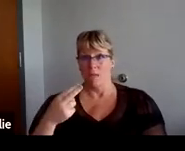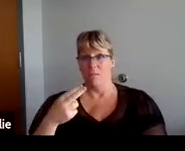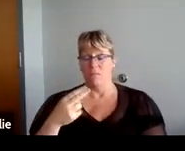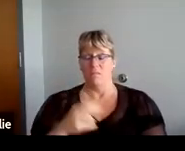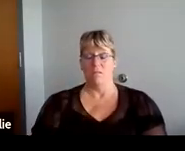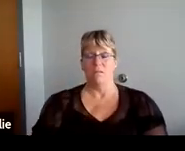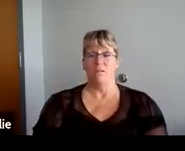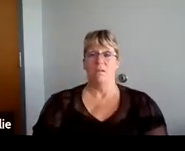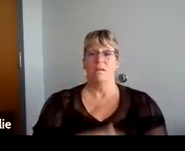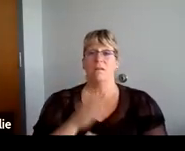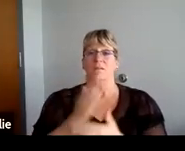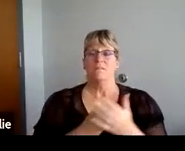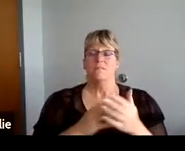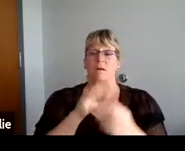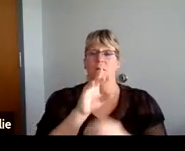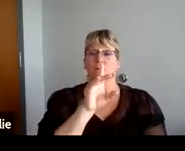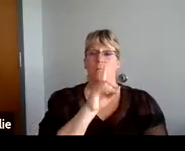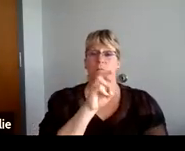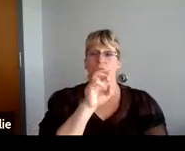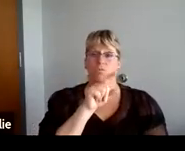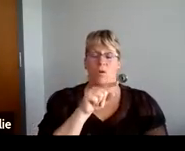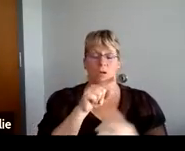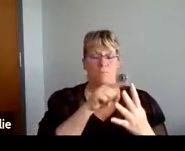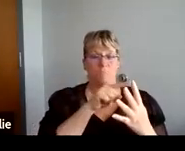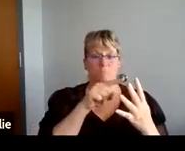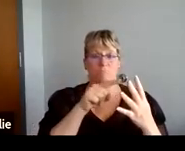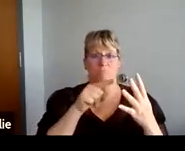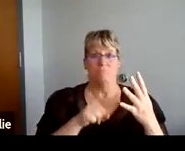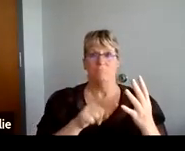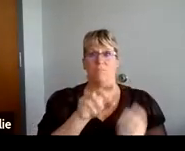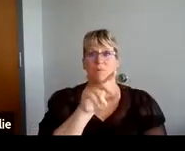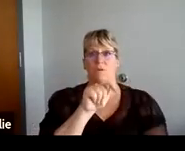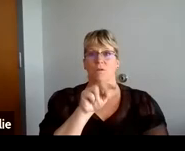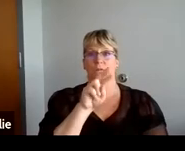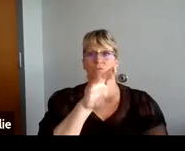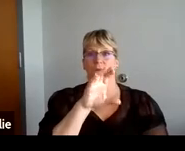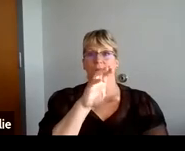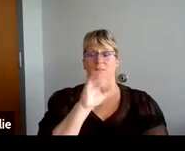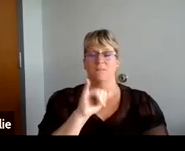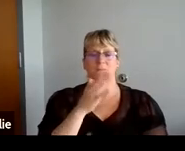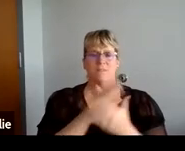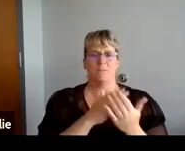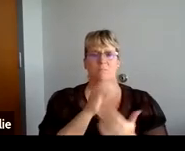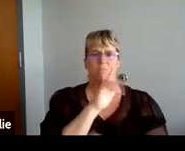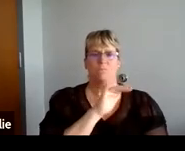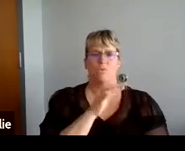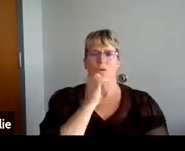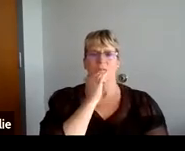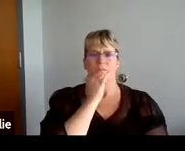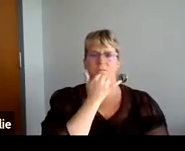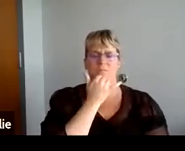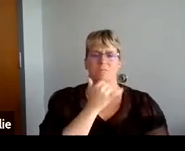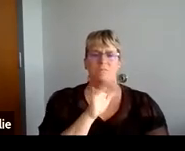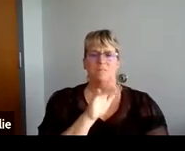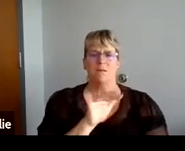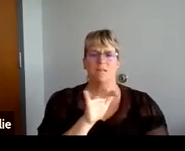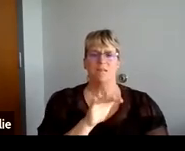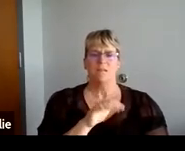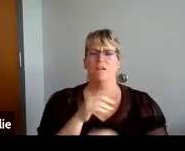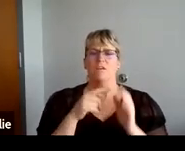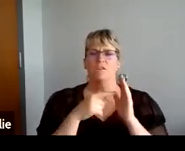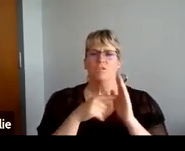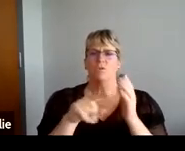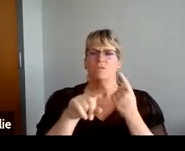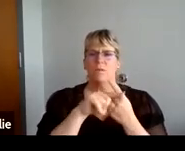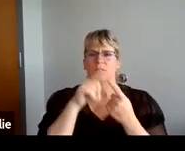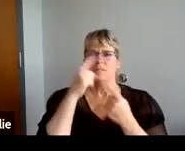Psychiatric drugs like quetiapine, Seroquel, trazodone, sorry, I have a couple spelling errors here. Quetiapine may show positive for methadone,